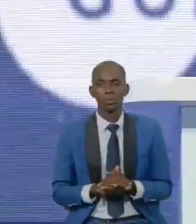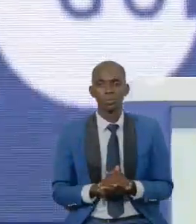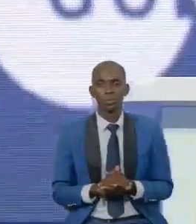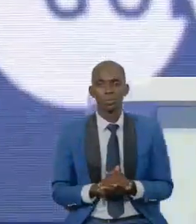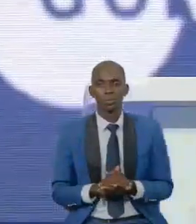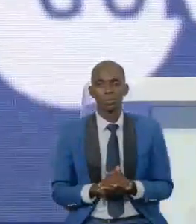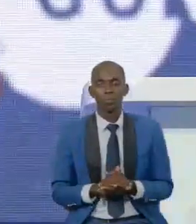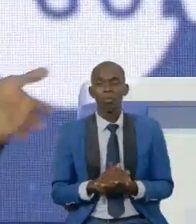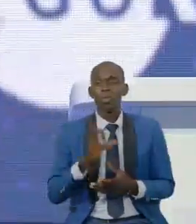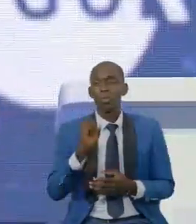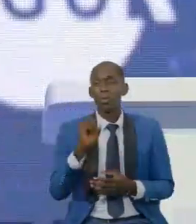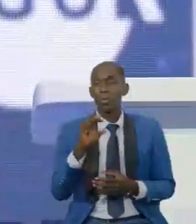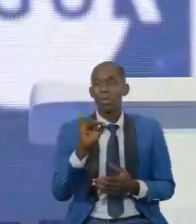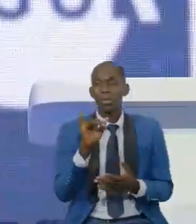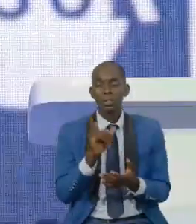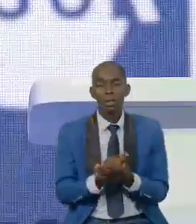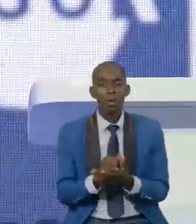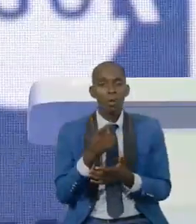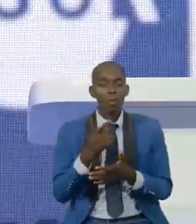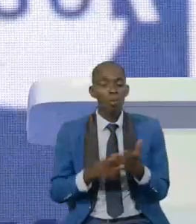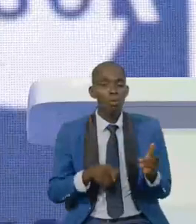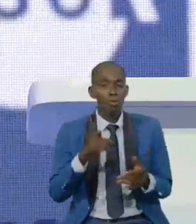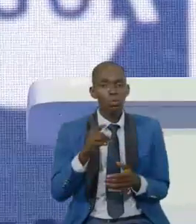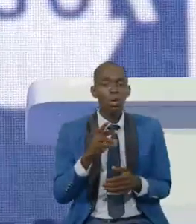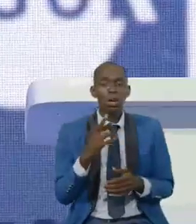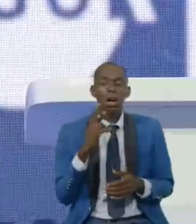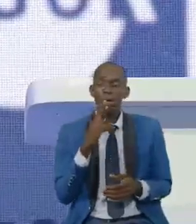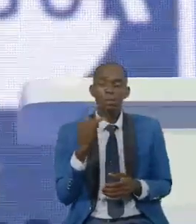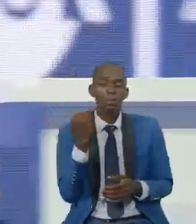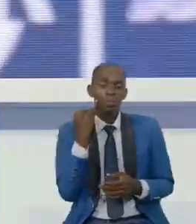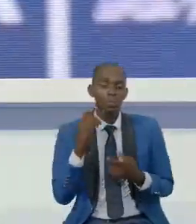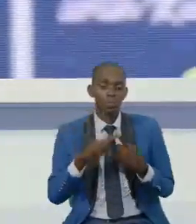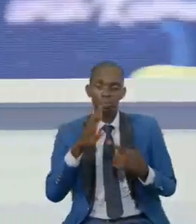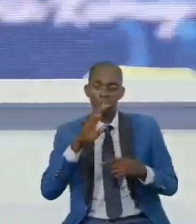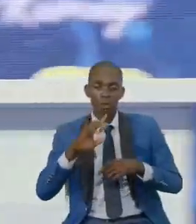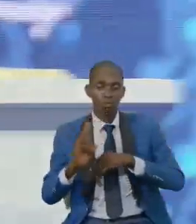So that what you should have been punished for,